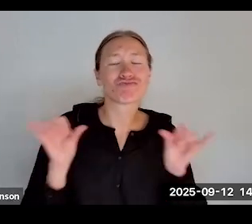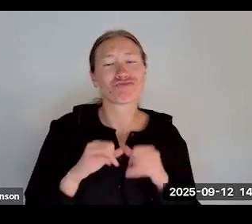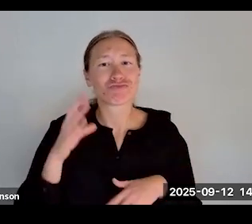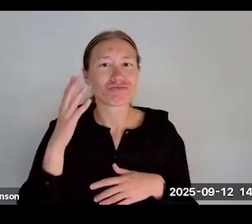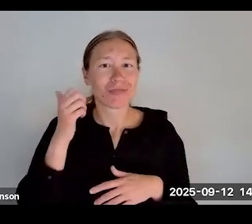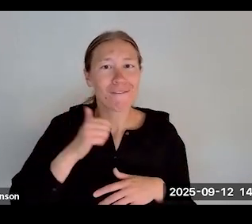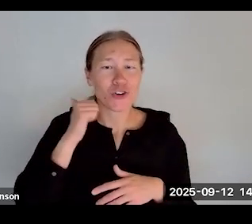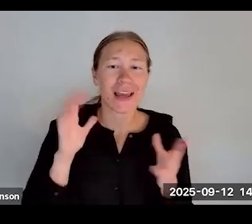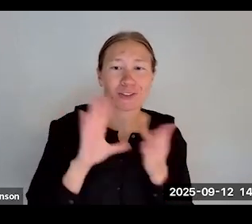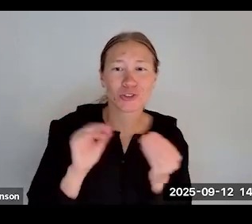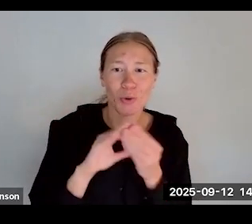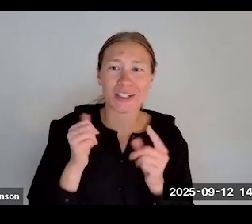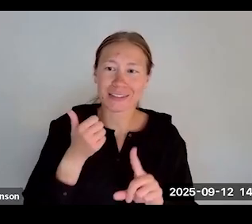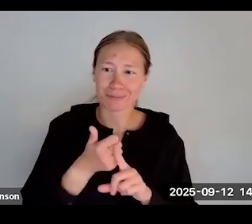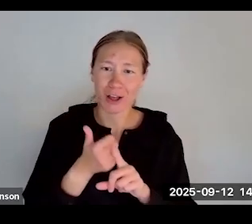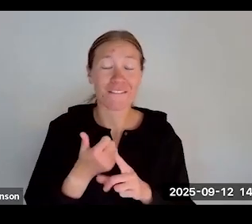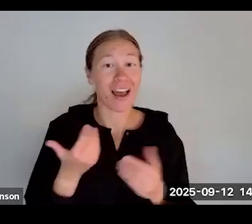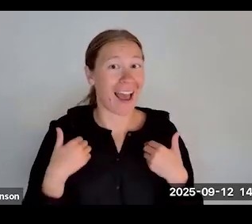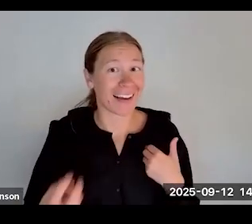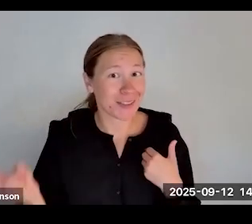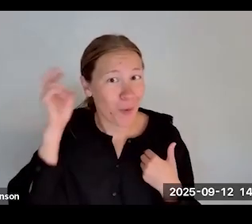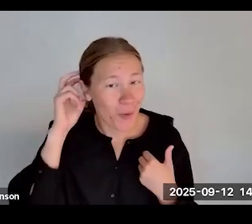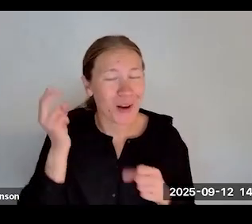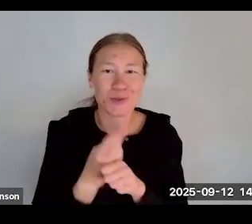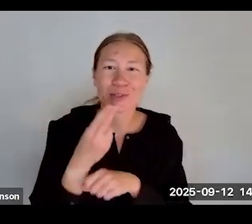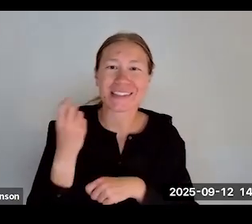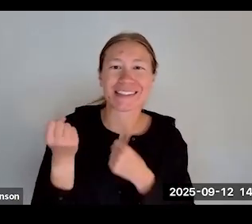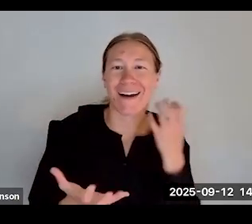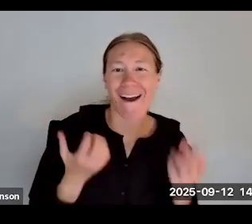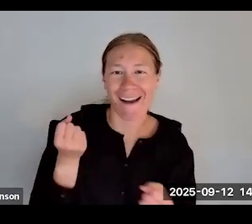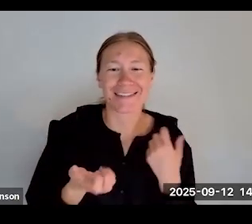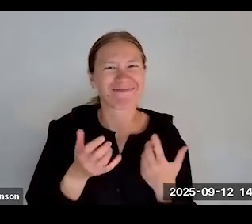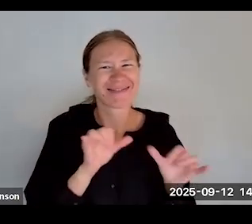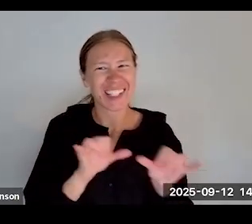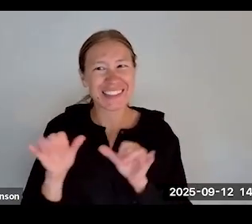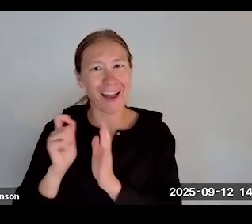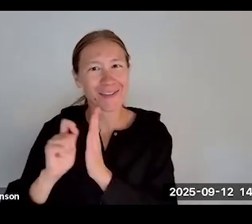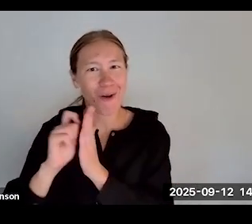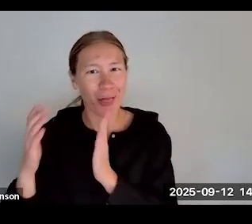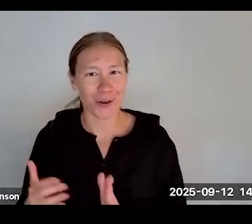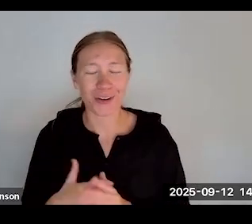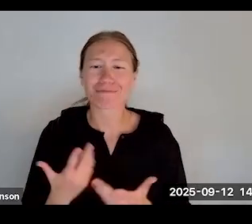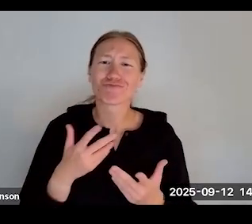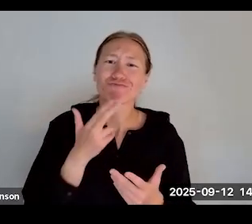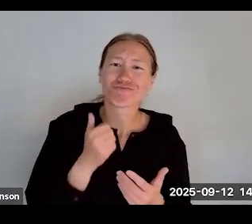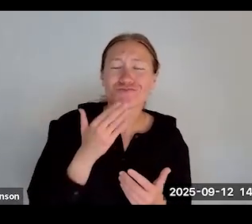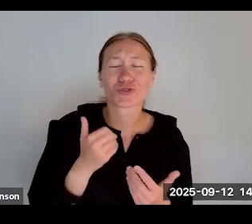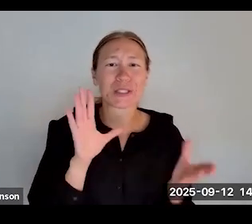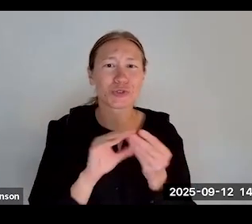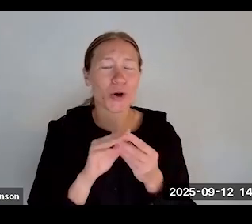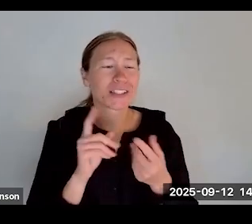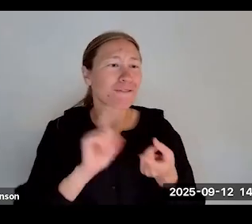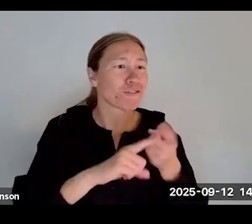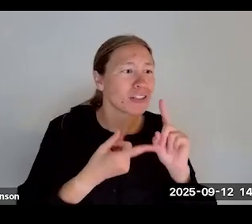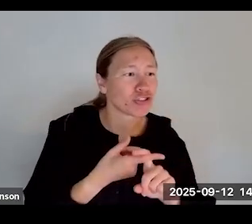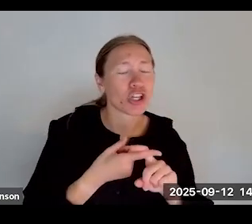cochlear implant and uses ASL. They're very sweet, simple stories about things like friendship, school, soccer,